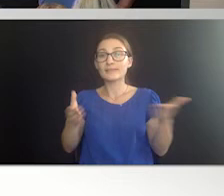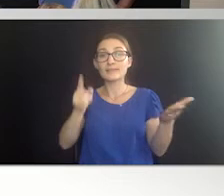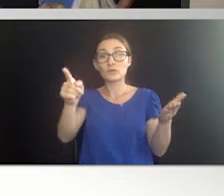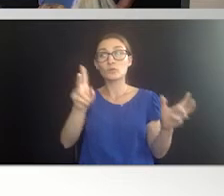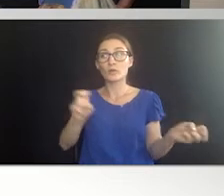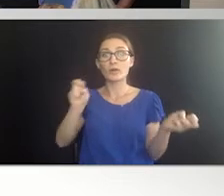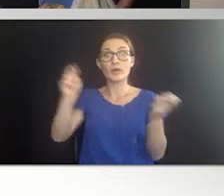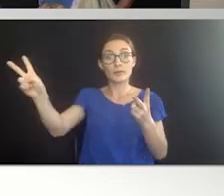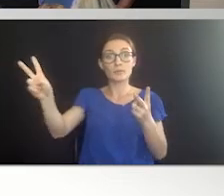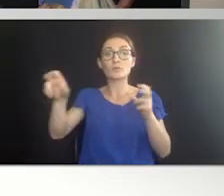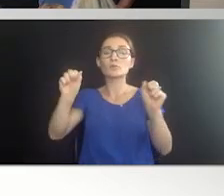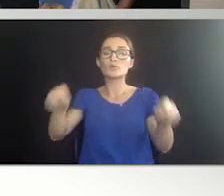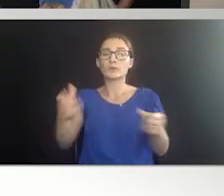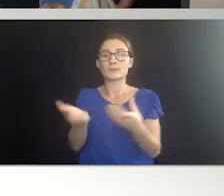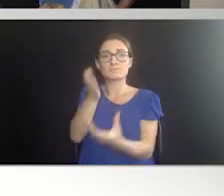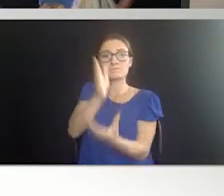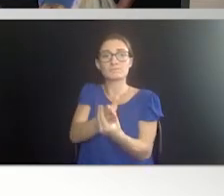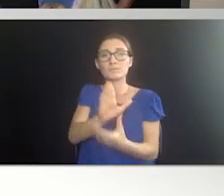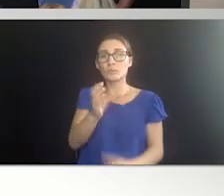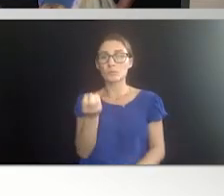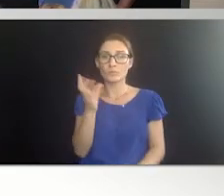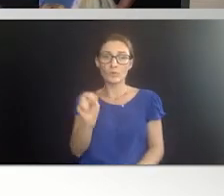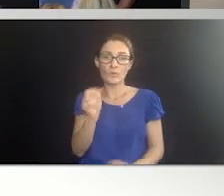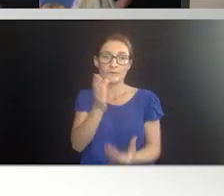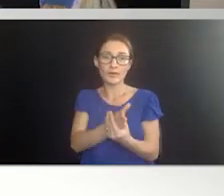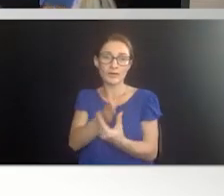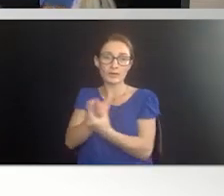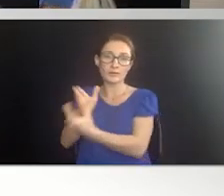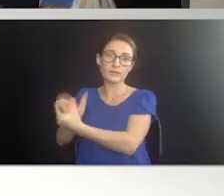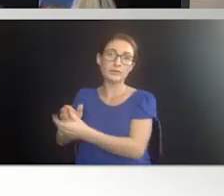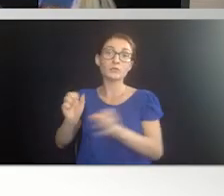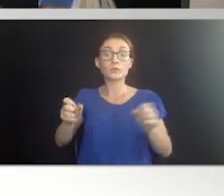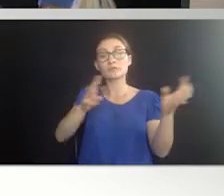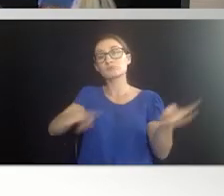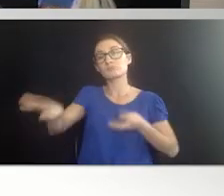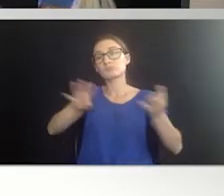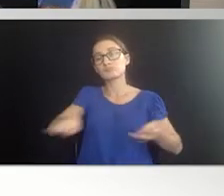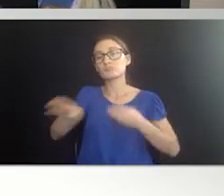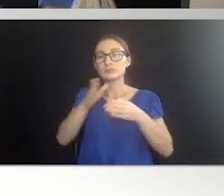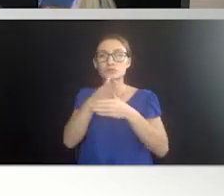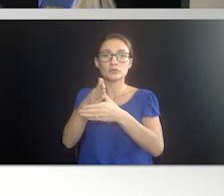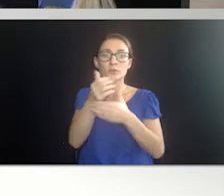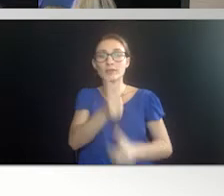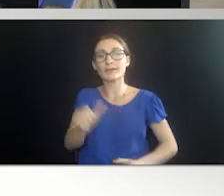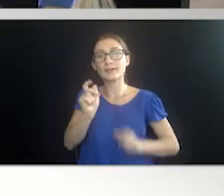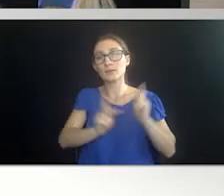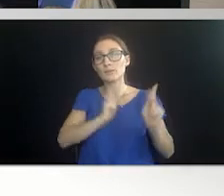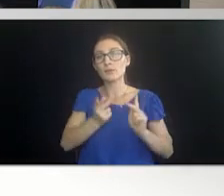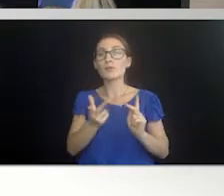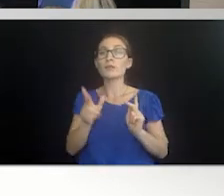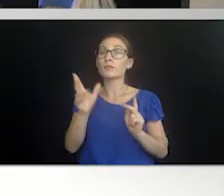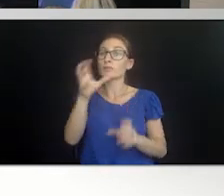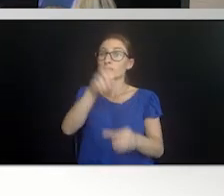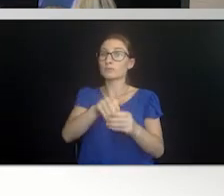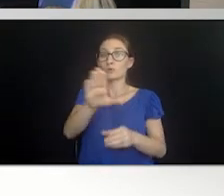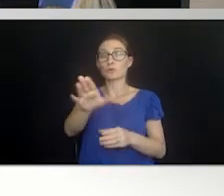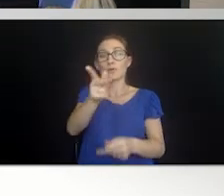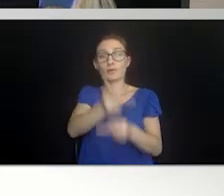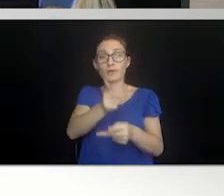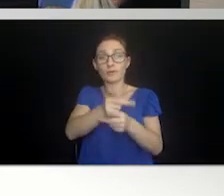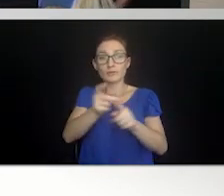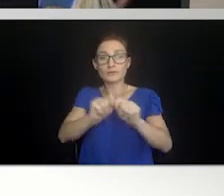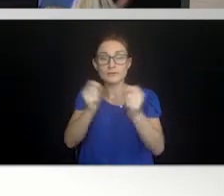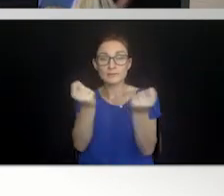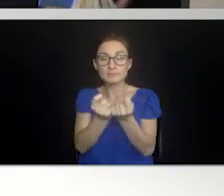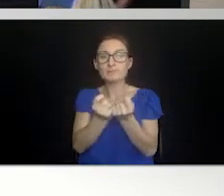go and upload into the platform, you can put into your own files, seamlessly share them with any of the individuals that are part of